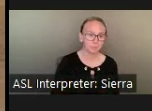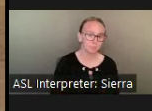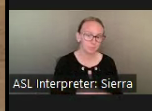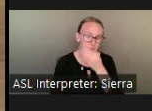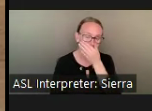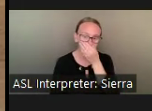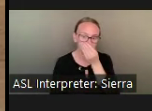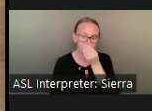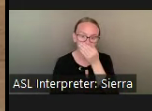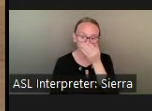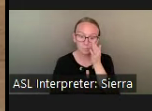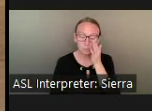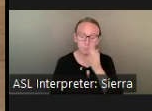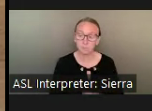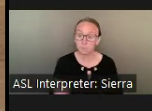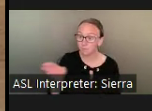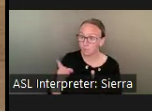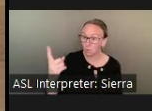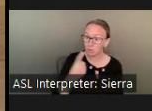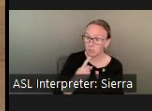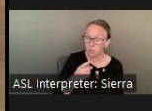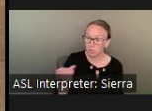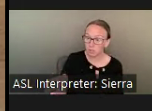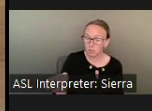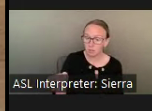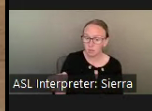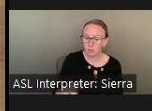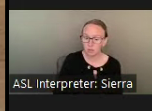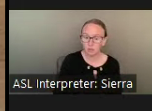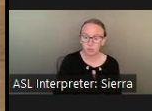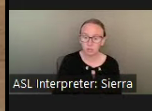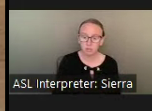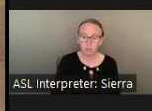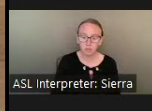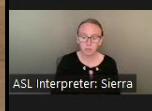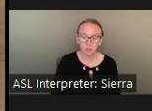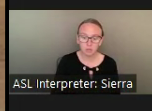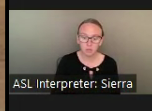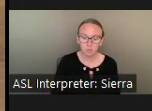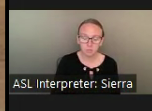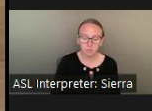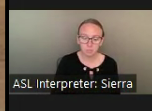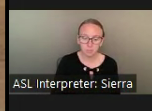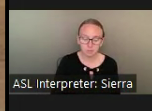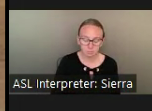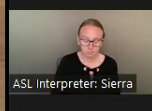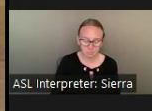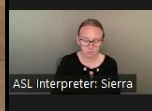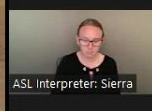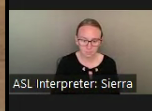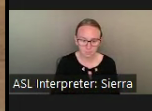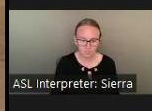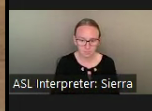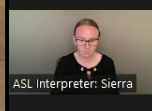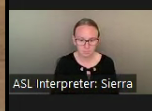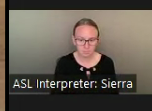Do you have a question, Alex? It sounds like you were really prolific while you were here. I was curious if that was about the volume of